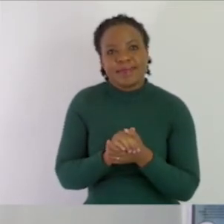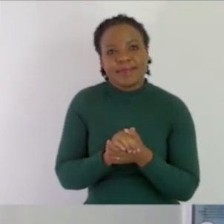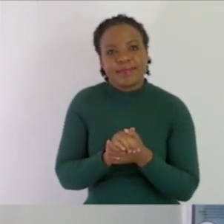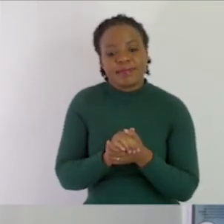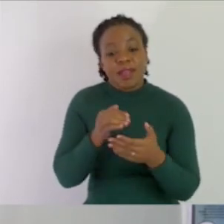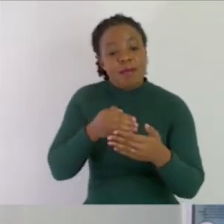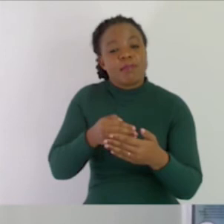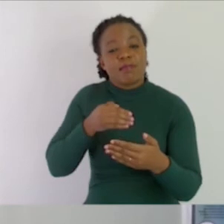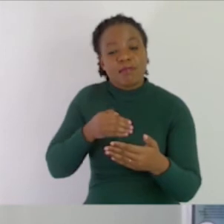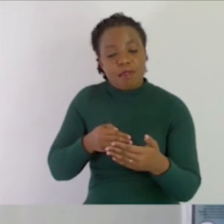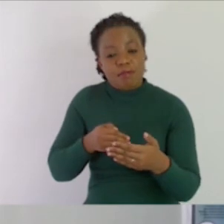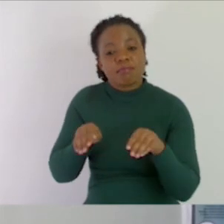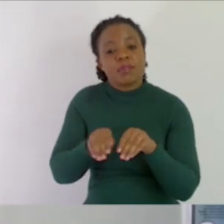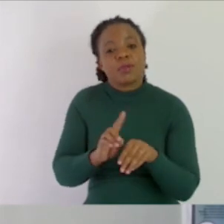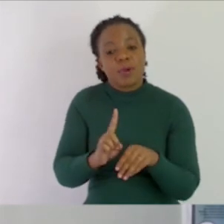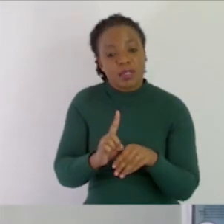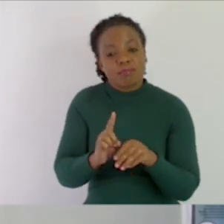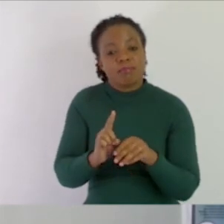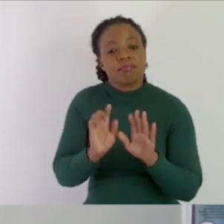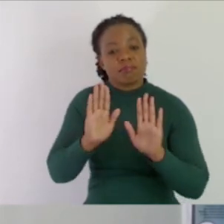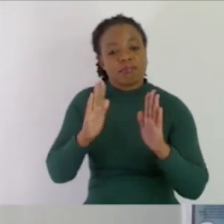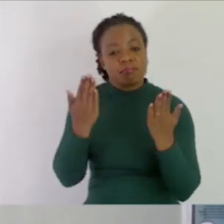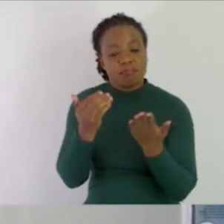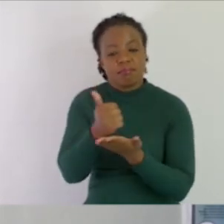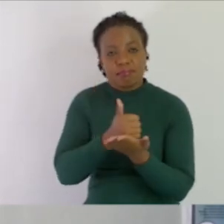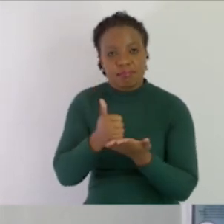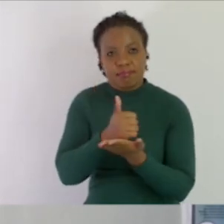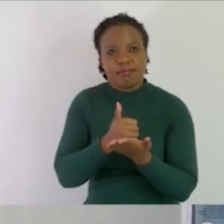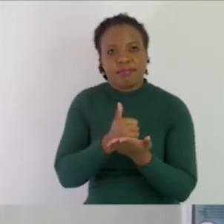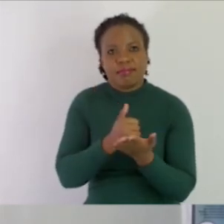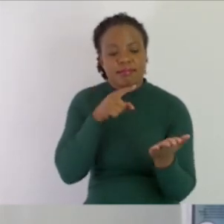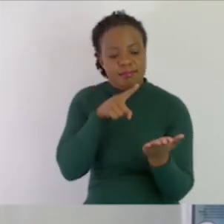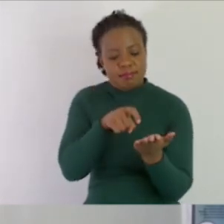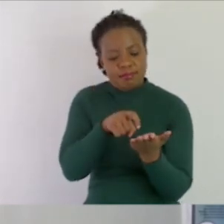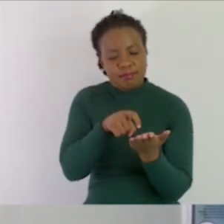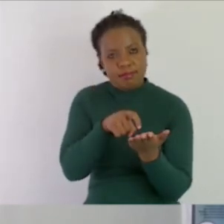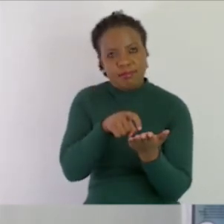But before we get into our lesson, let's start by sanitizing.